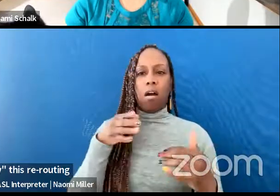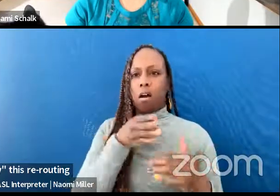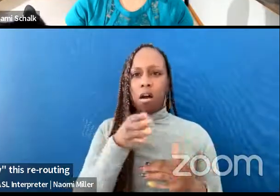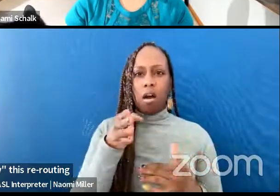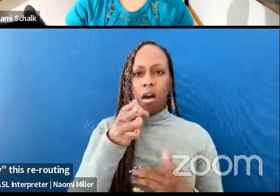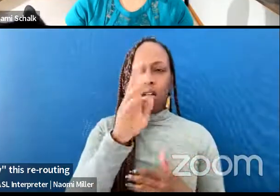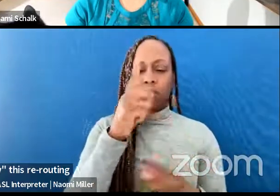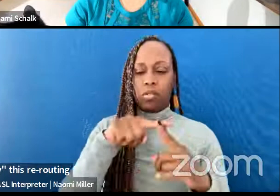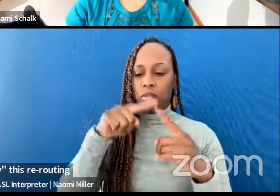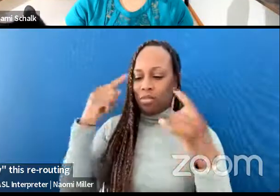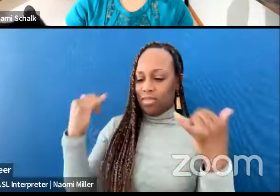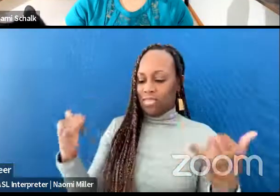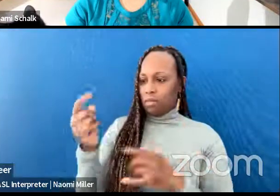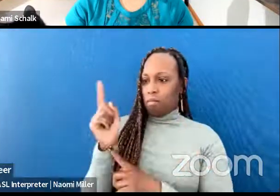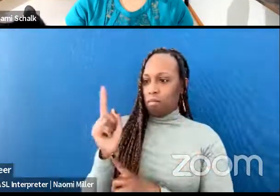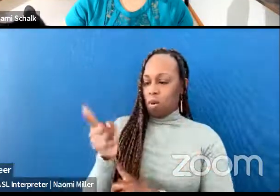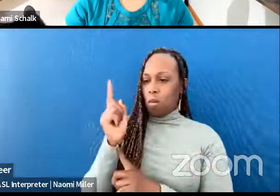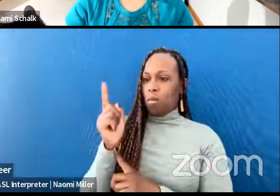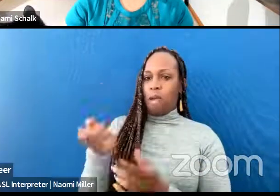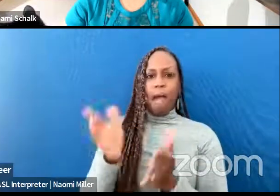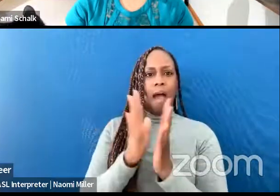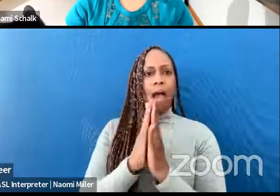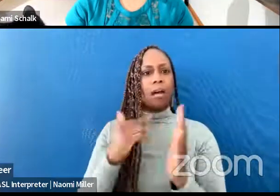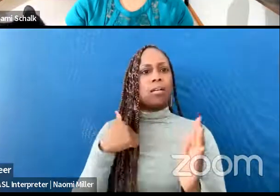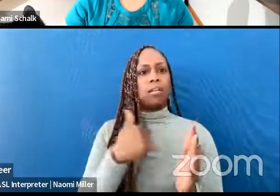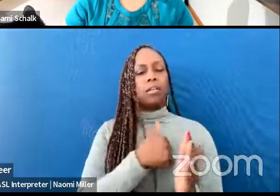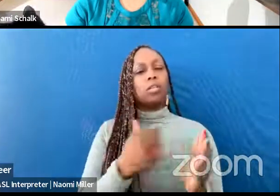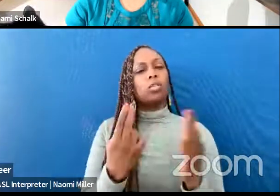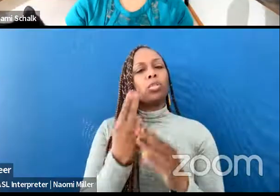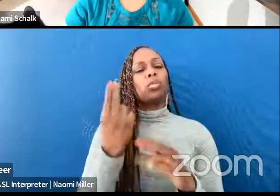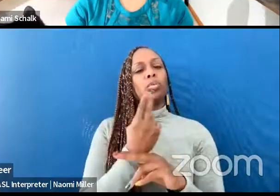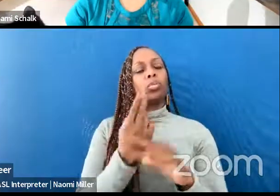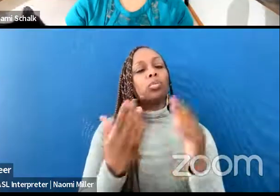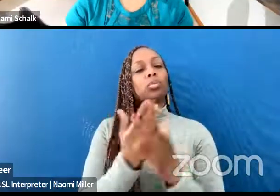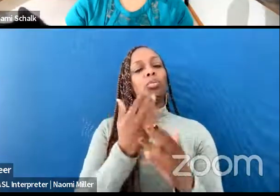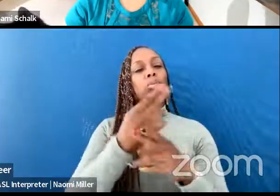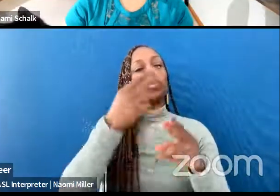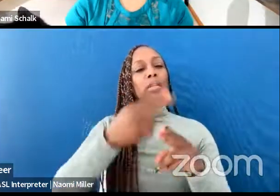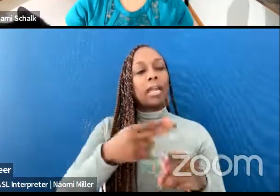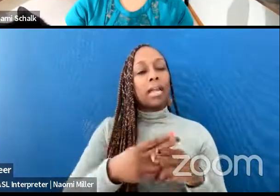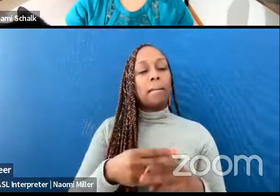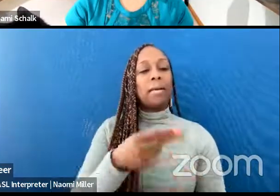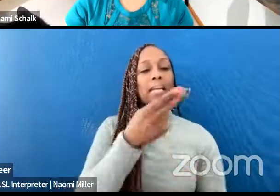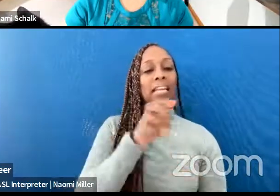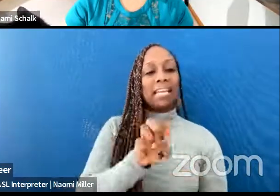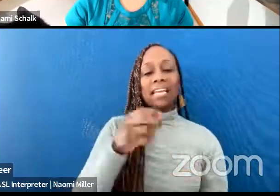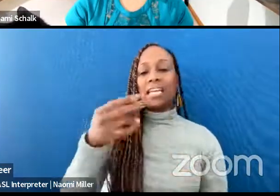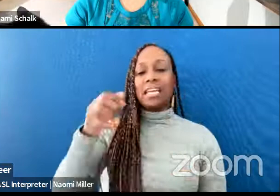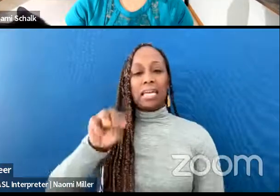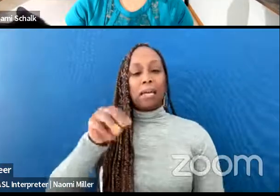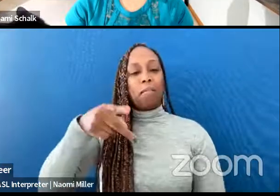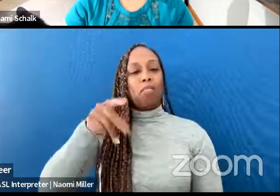moment, where he asks us to use a new name and he, him pronouns for the very first